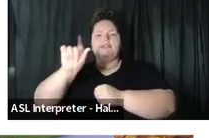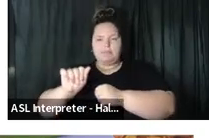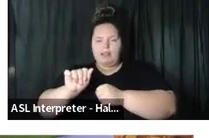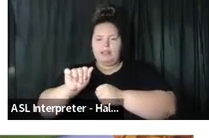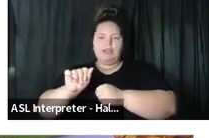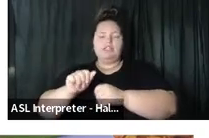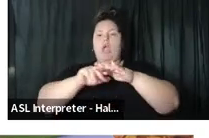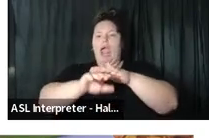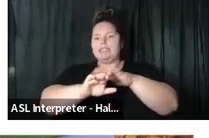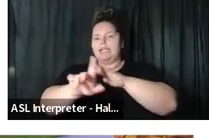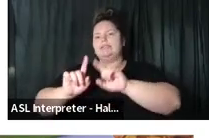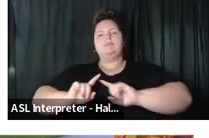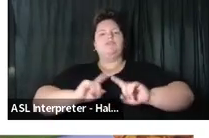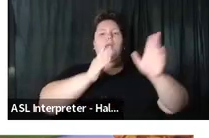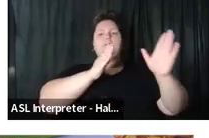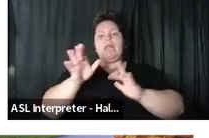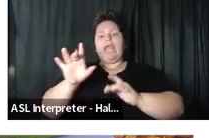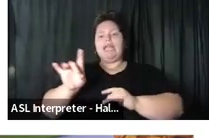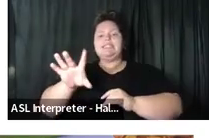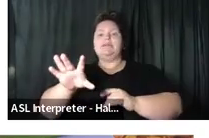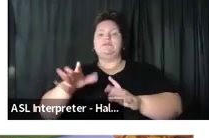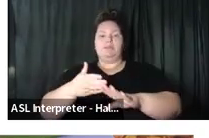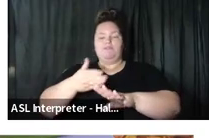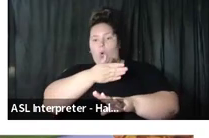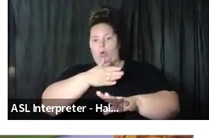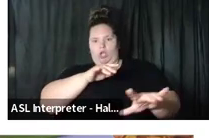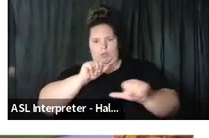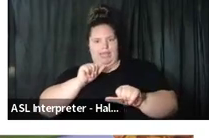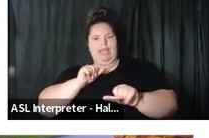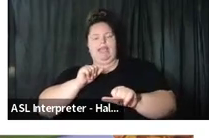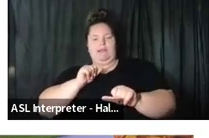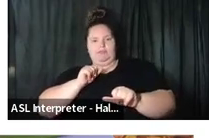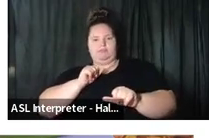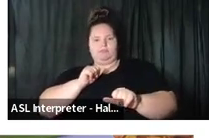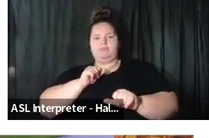like just different planning tips before you go, frequently